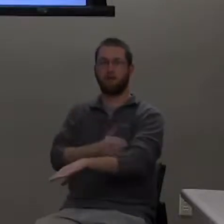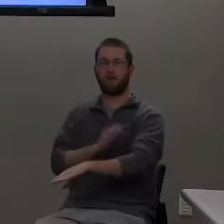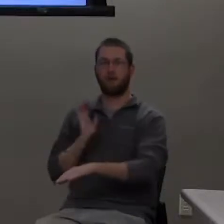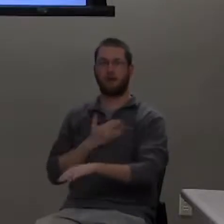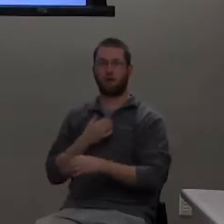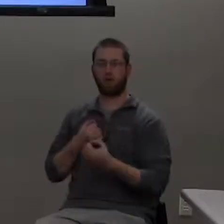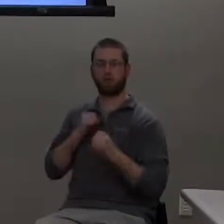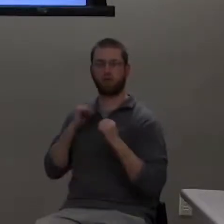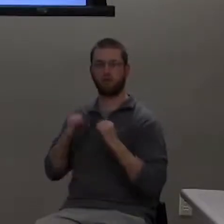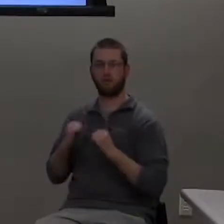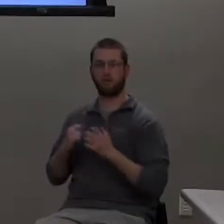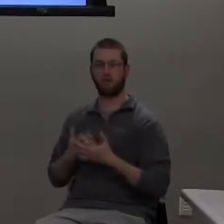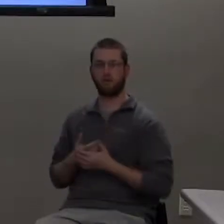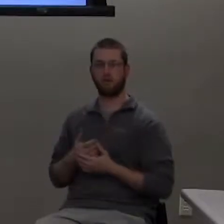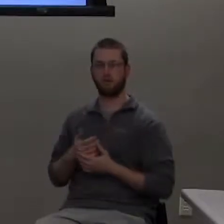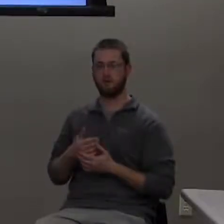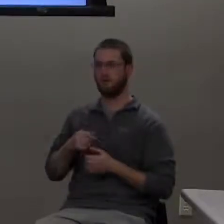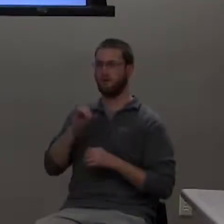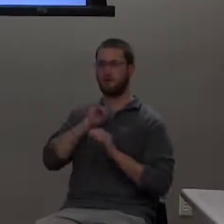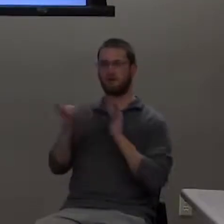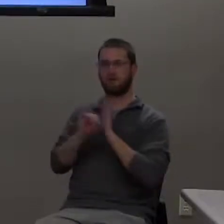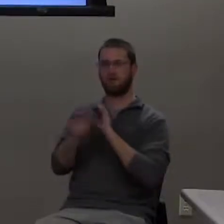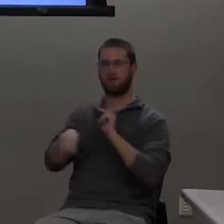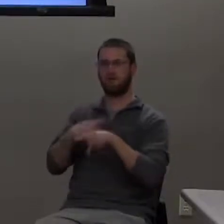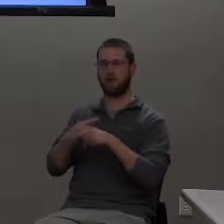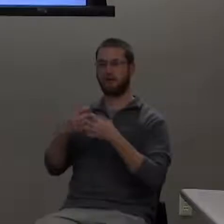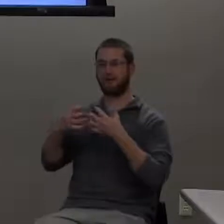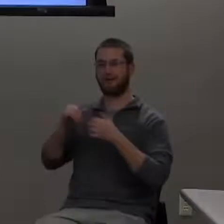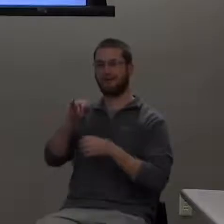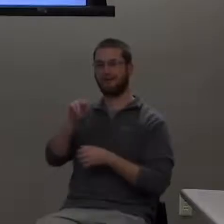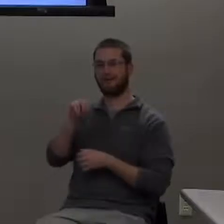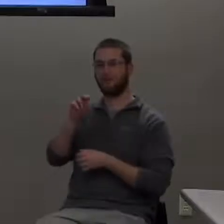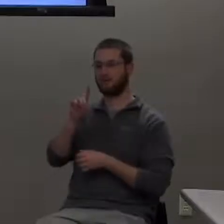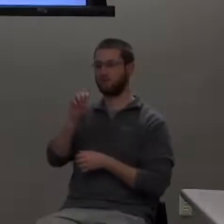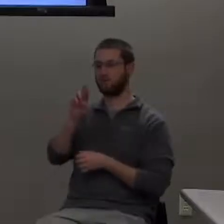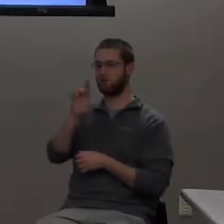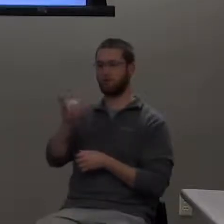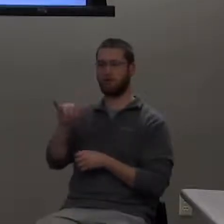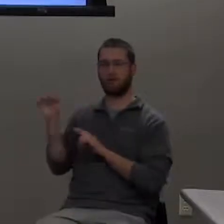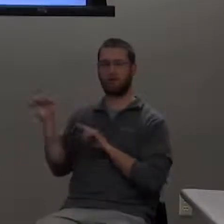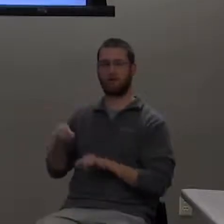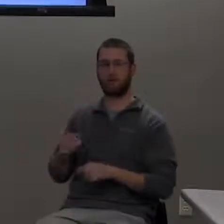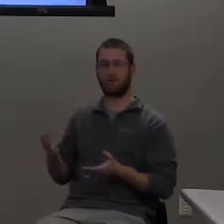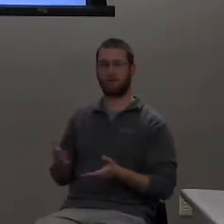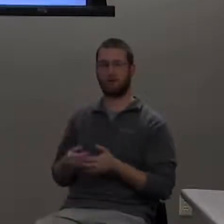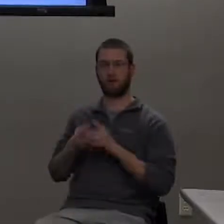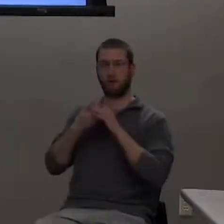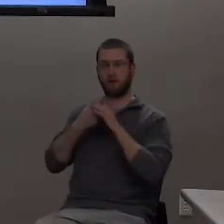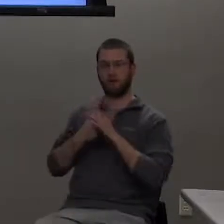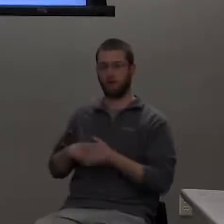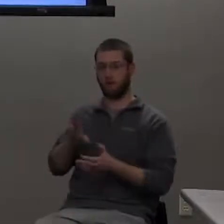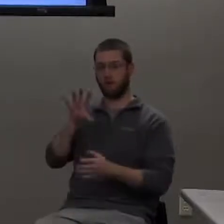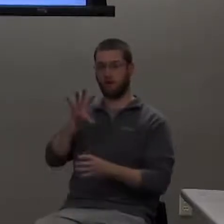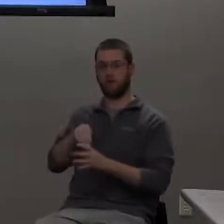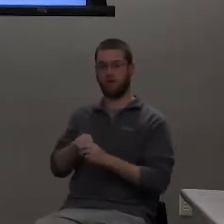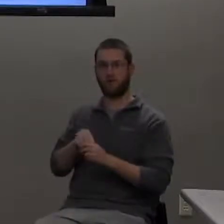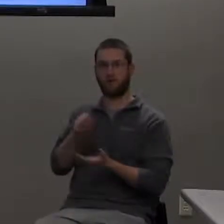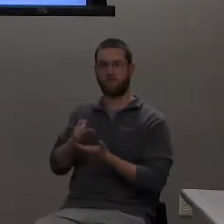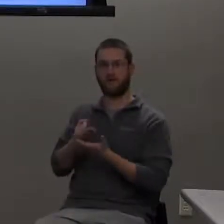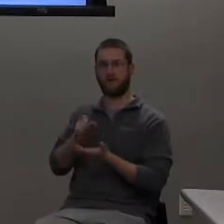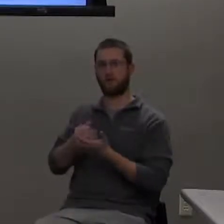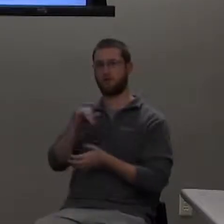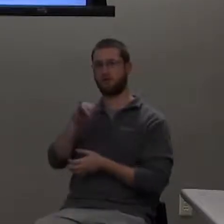the types of industries that would want to be here? I will say, from my perspective, is when you start getting involved with financial